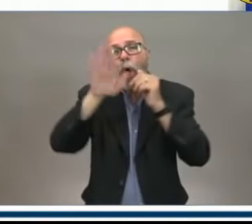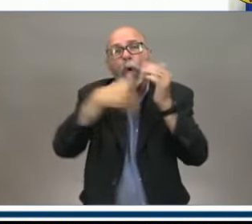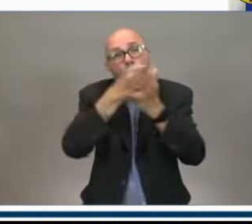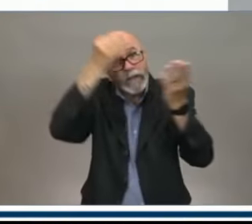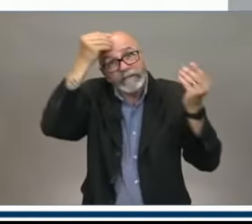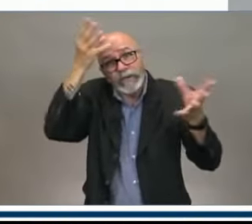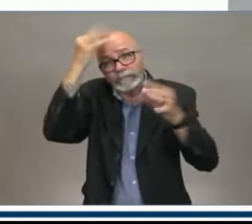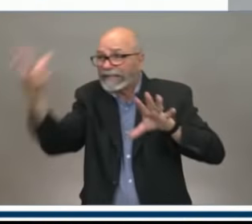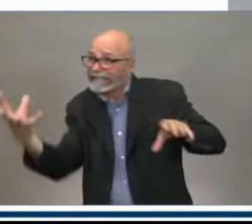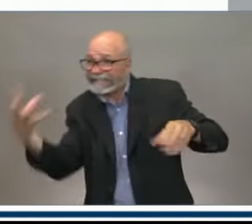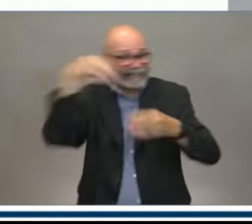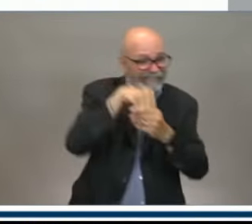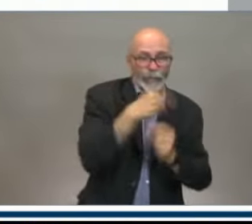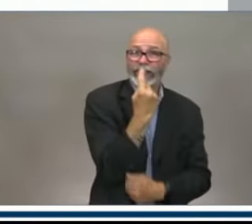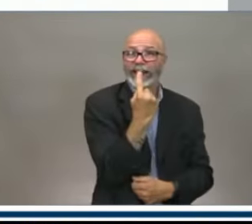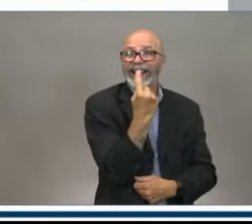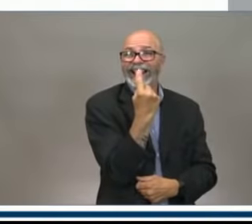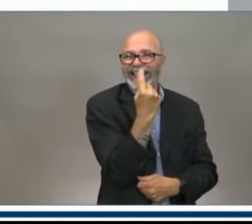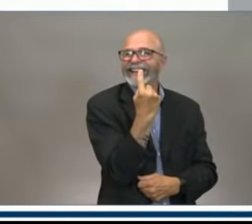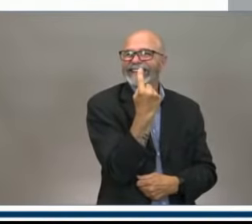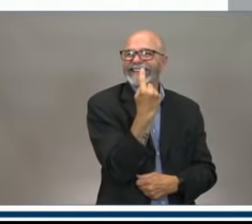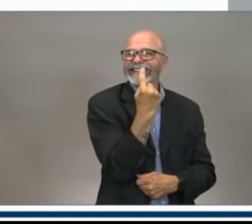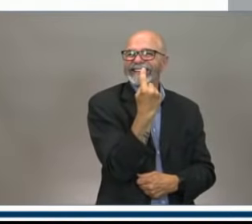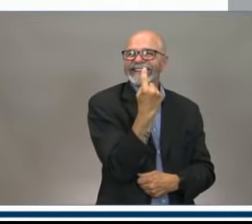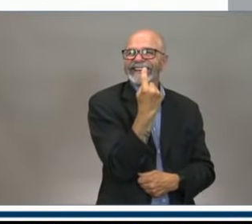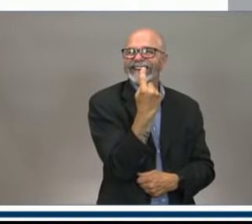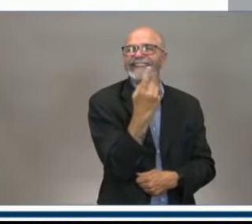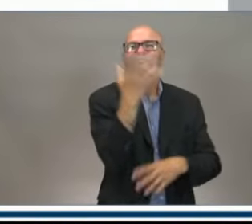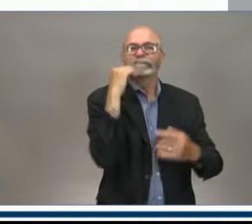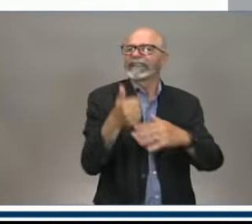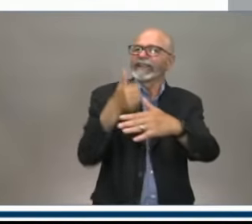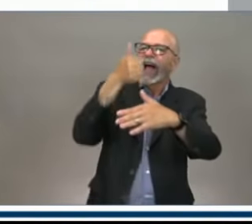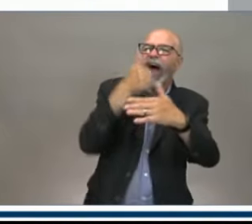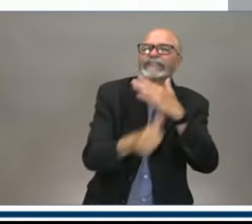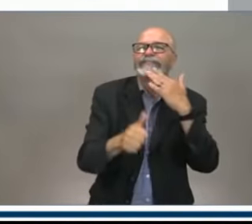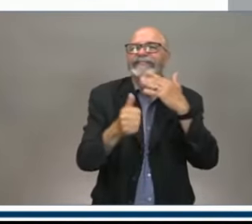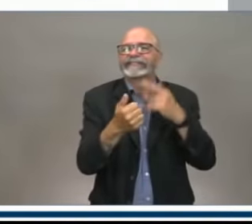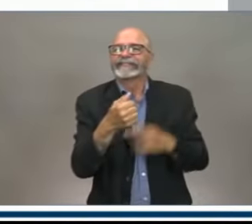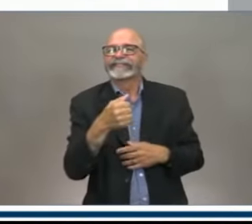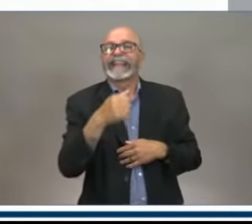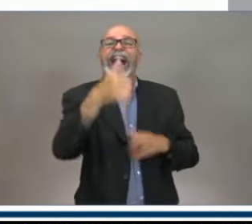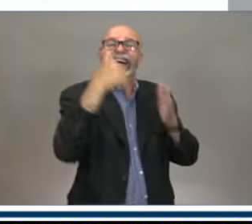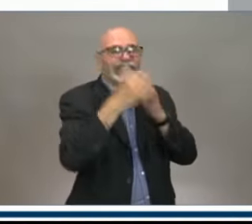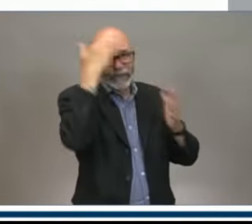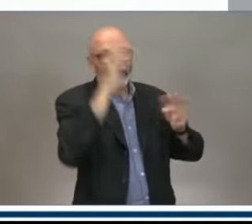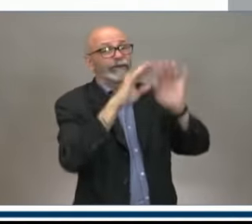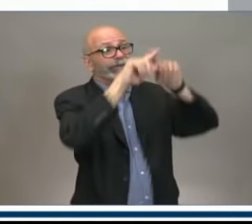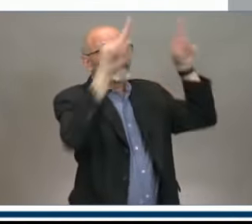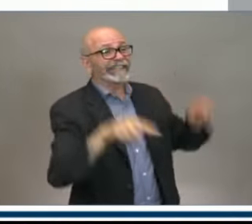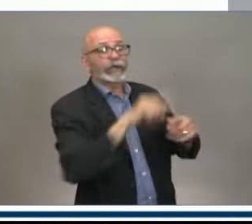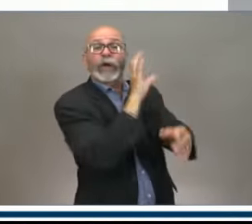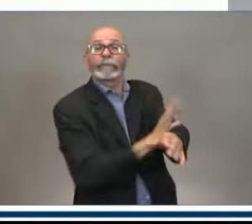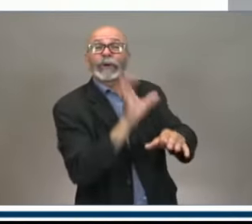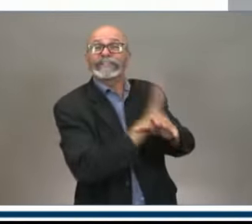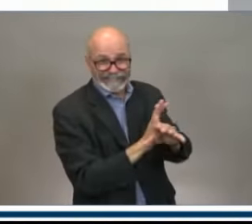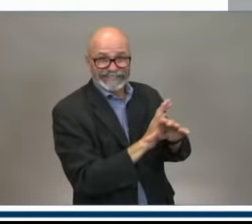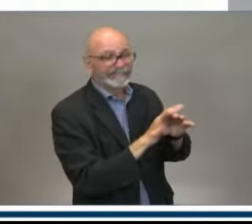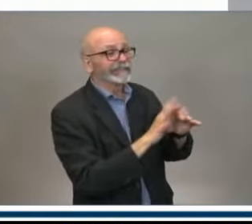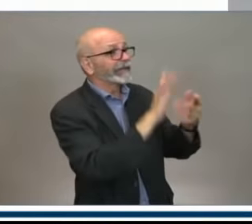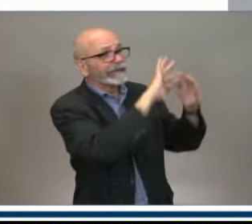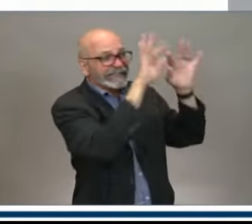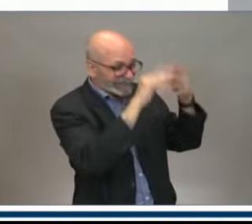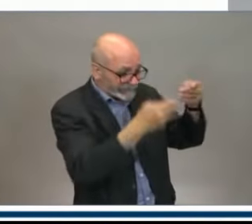source, which is our electronic information system, Panorama. That work is now complete, and our numbers today reflect that